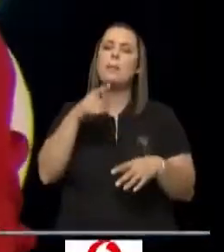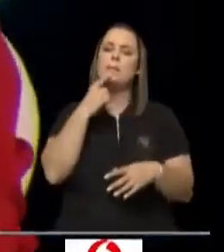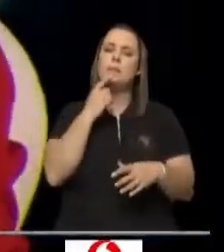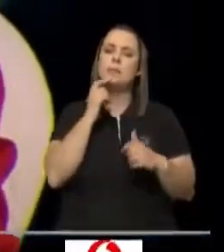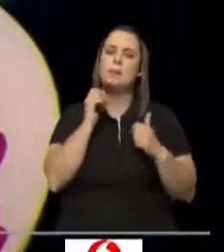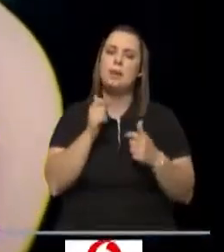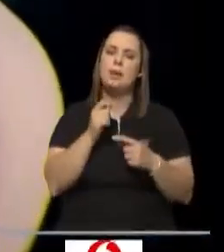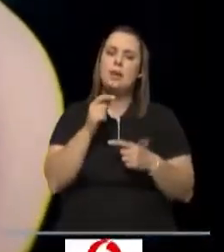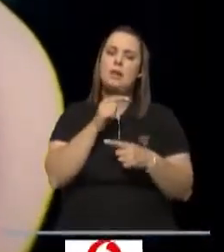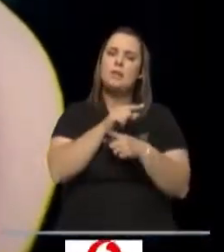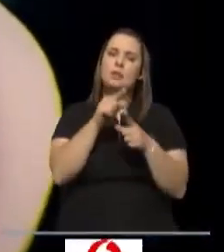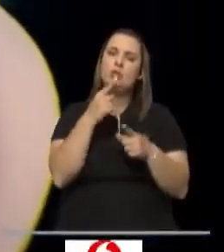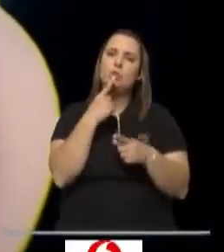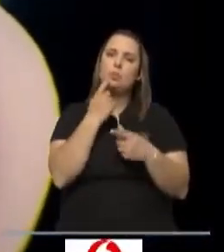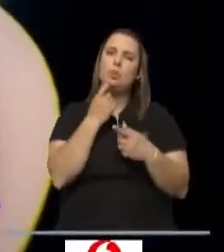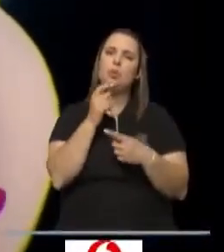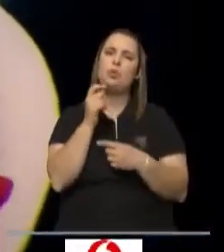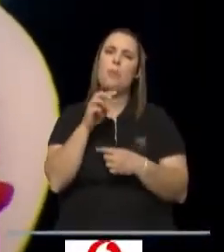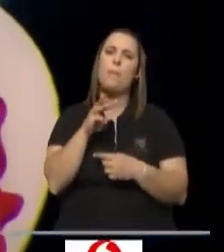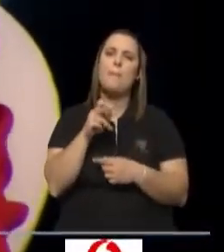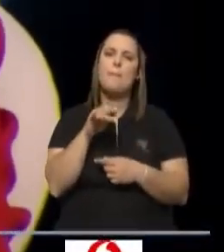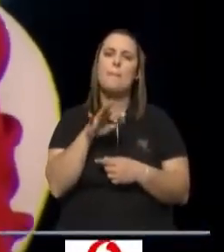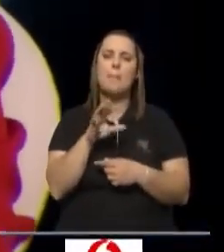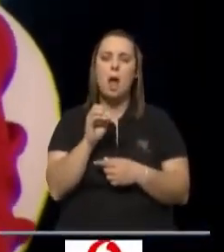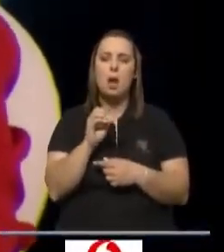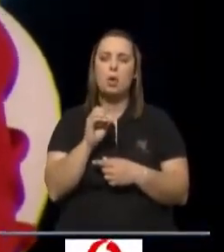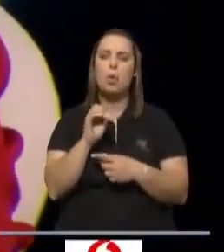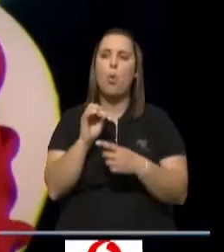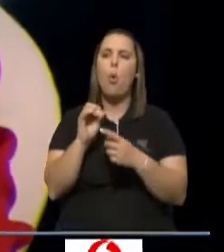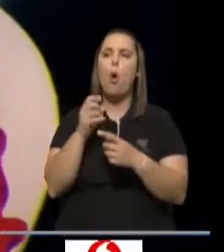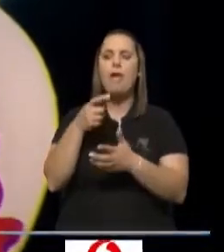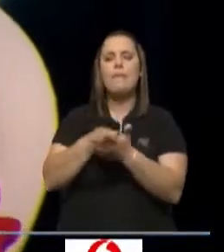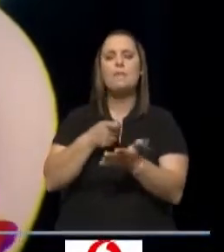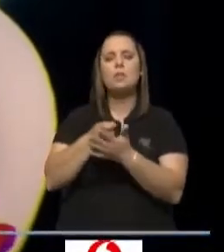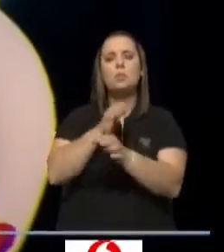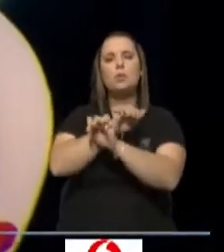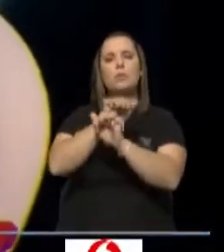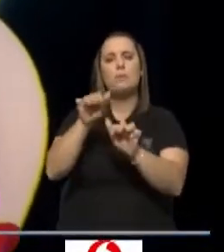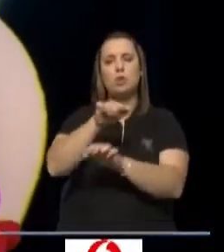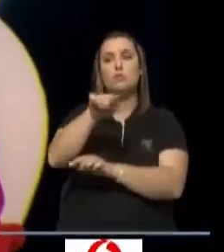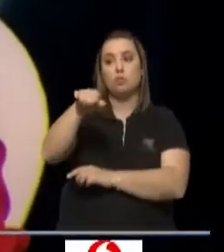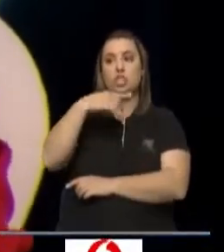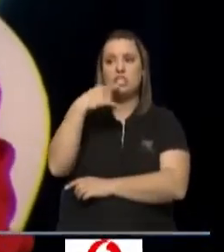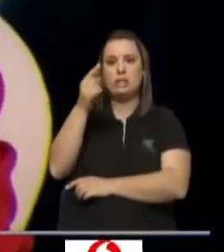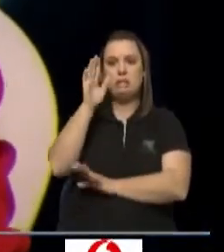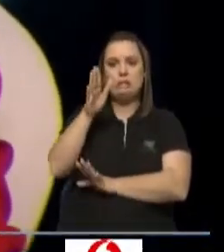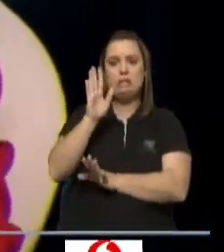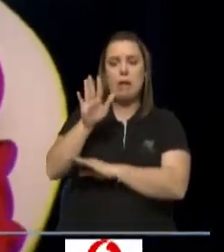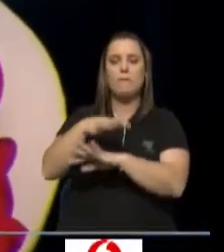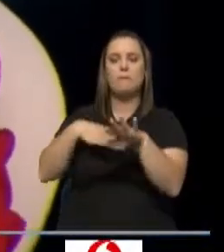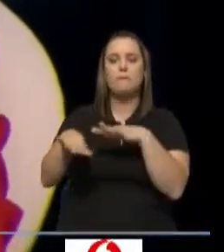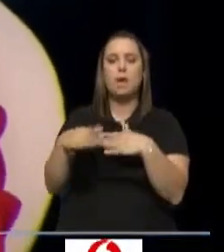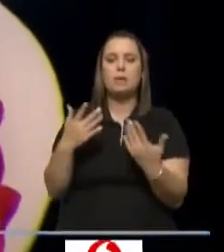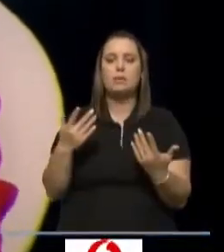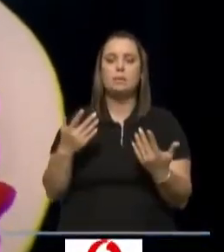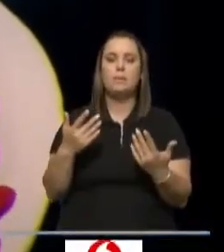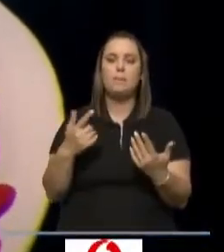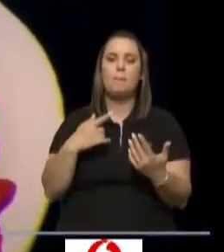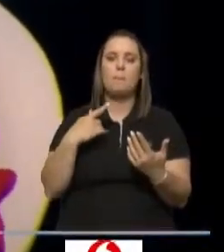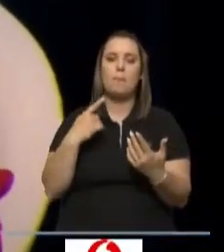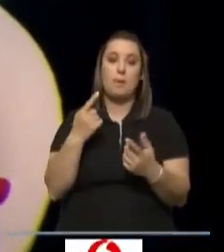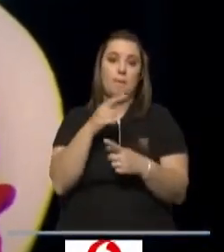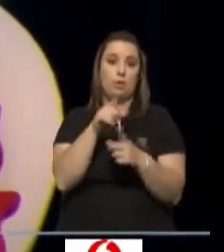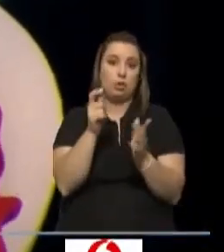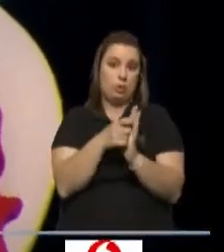become internationalized. Let's see if I understood well. With the investment that you say that you are making,